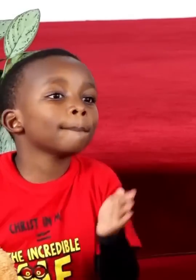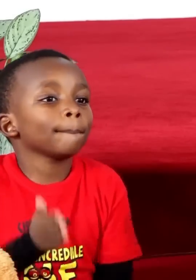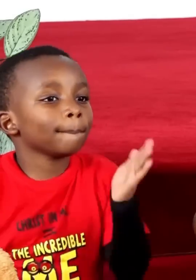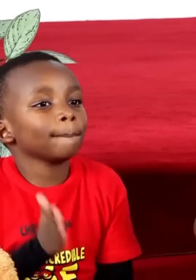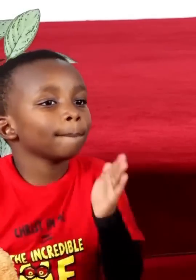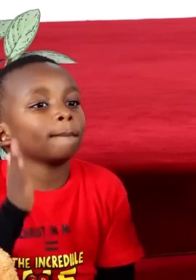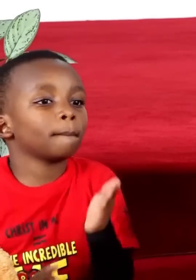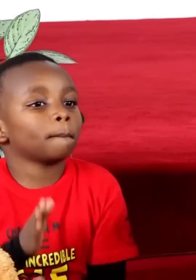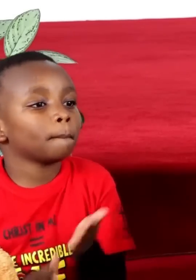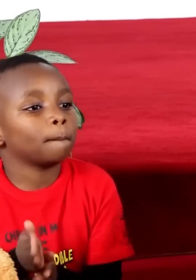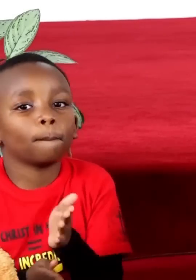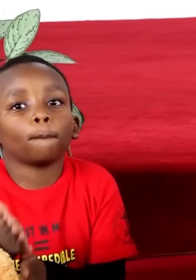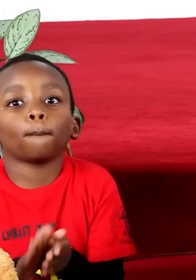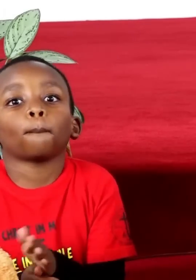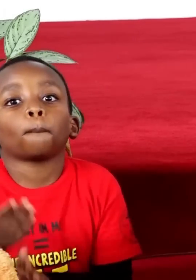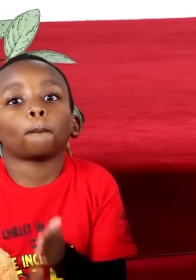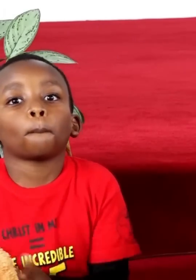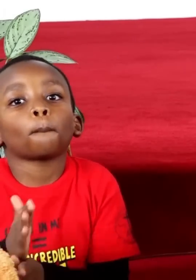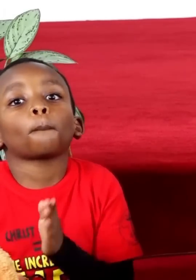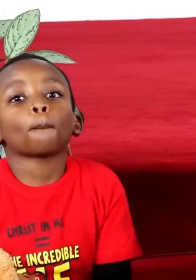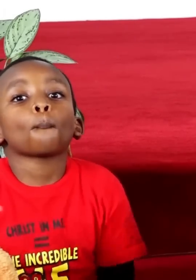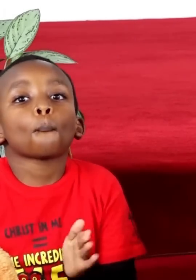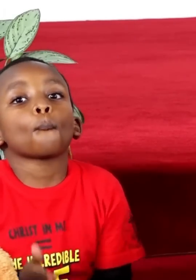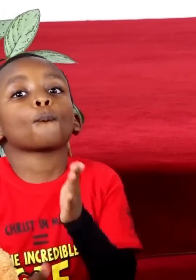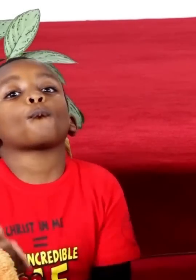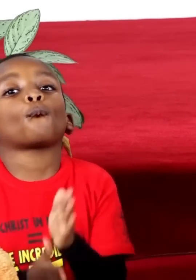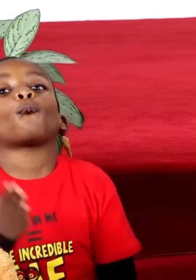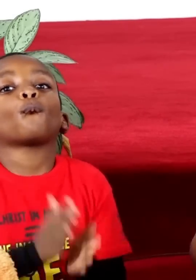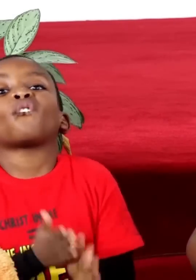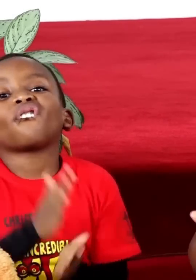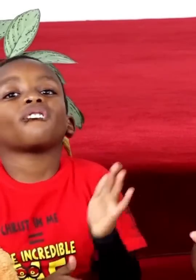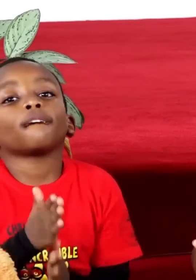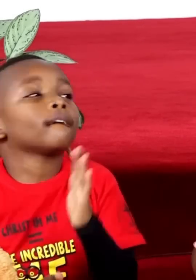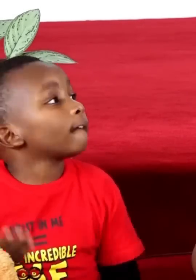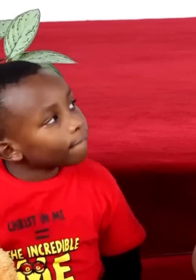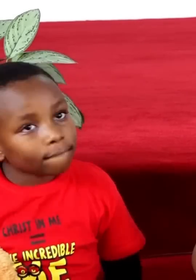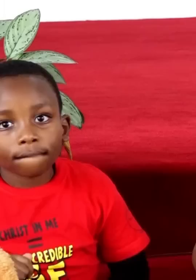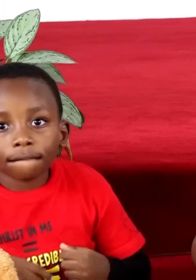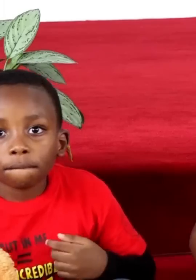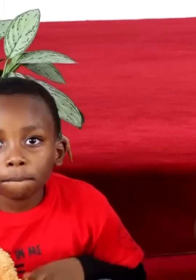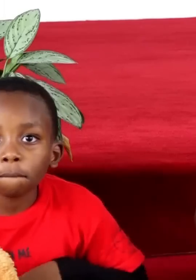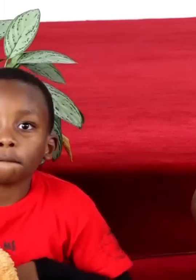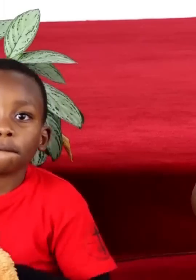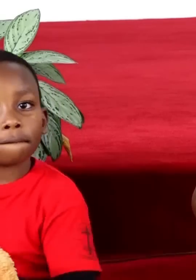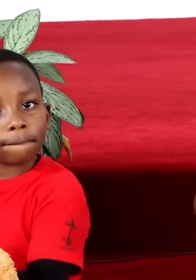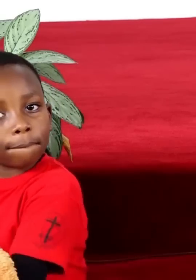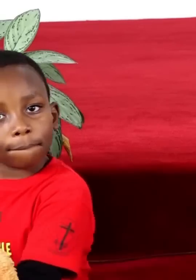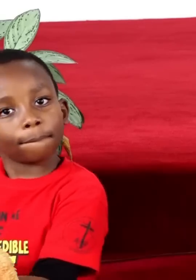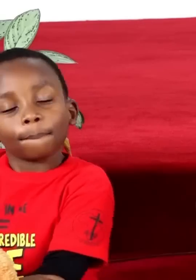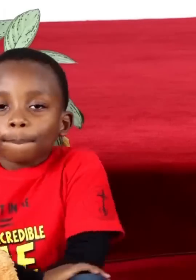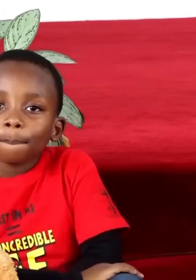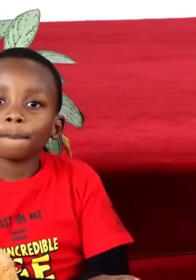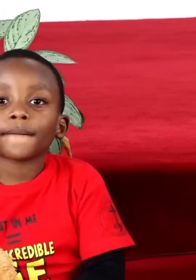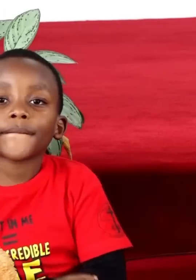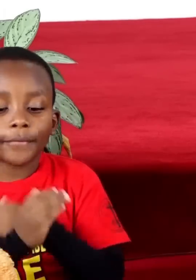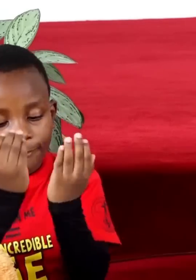serious. And of course, you'll be doing it with parents at home and we are asking for your help. Please get a Bible for your child. Set just very few minutes,